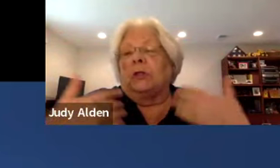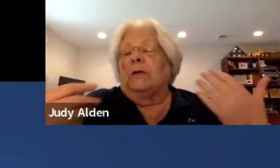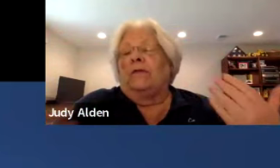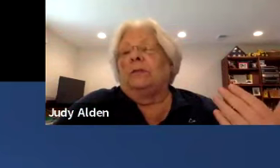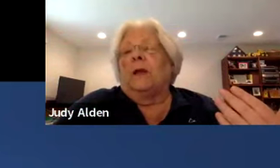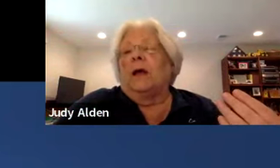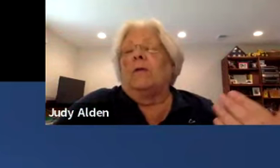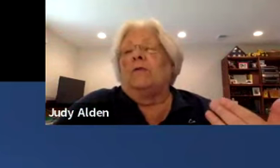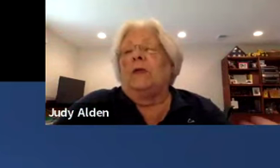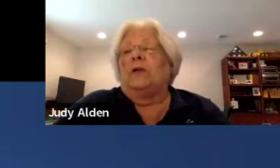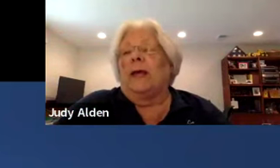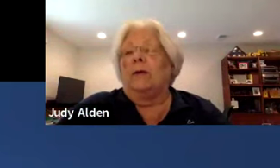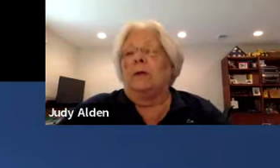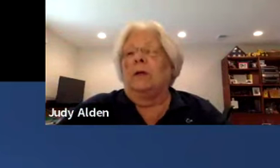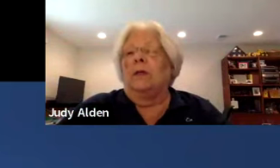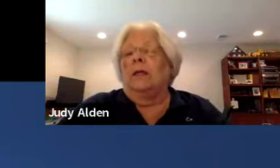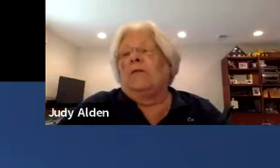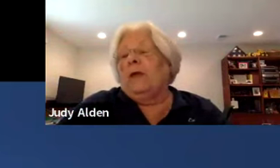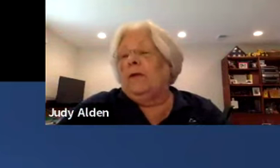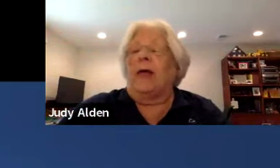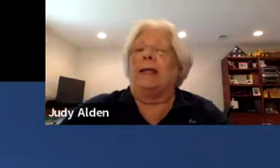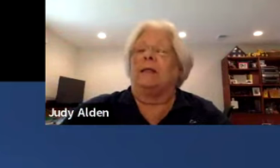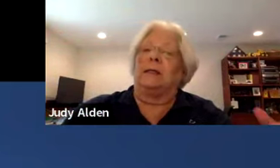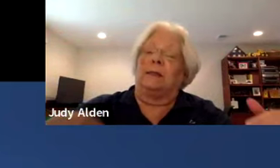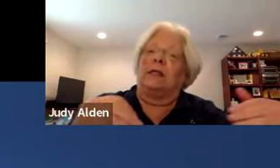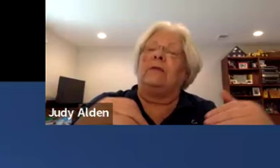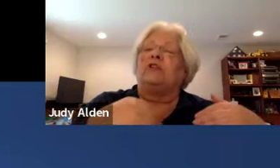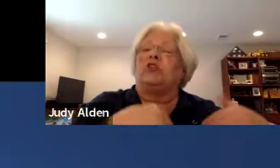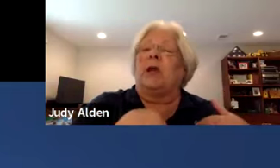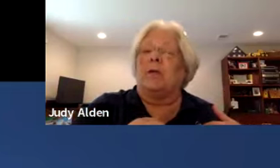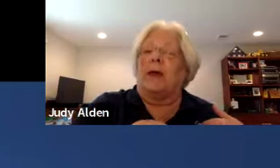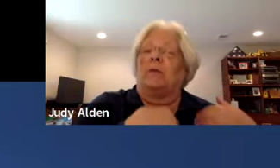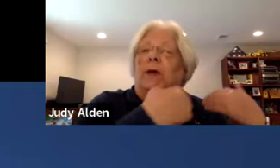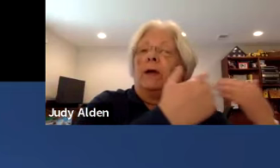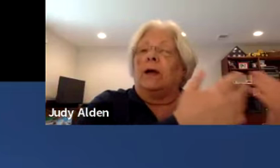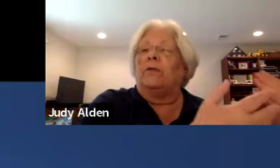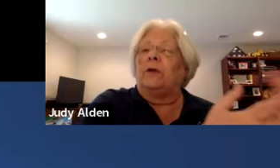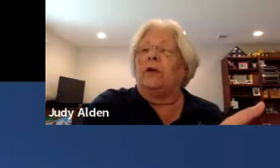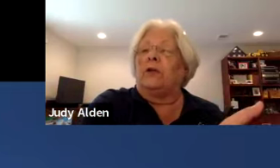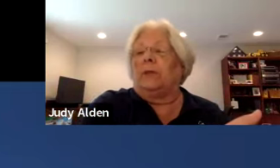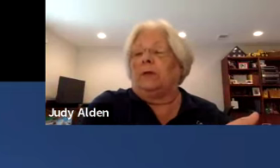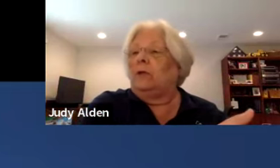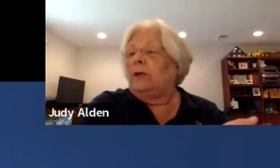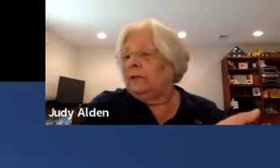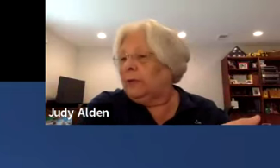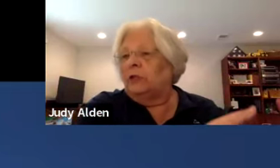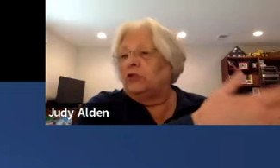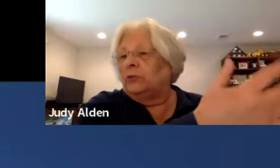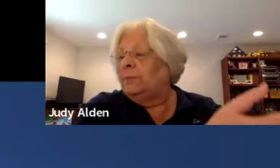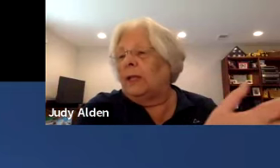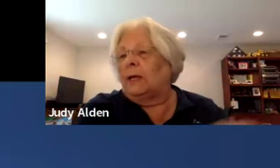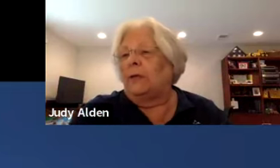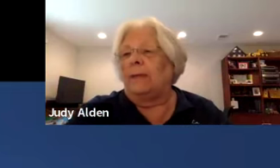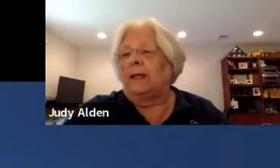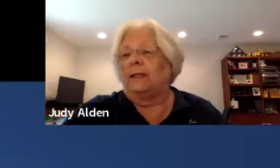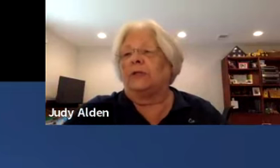I'm still confused about how do I figure out if I can to even share that with our hard of hearing community. And we have hundreds of